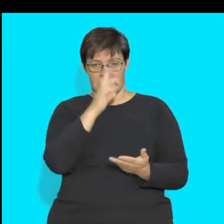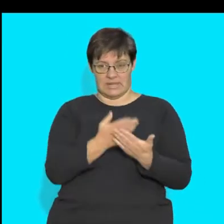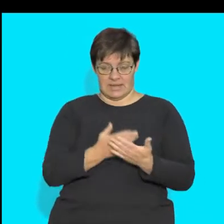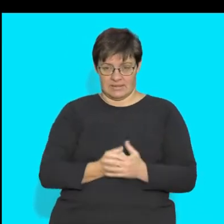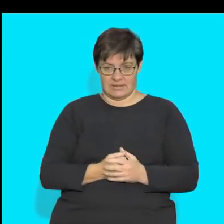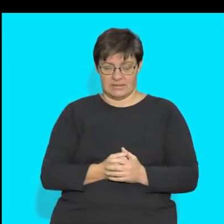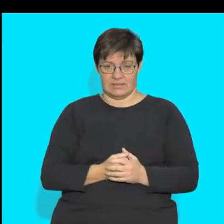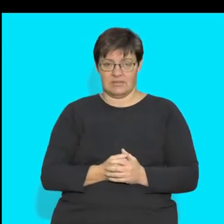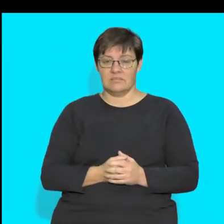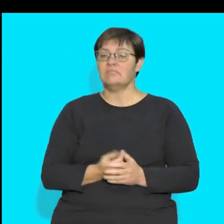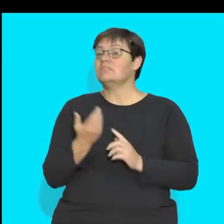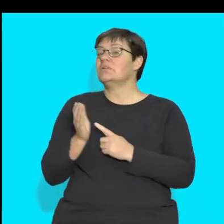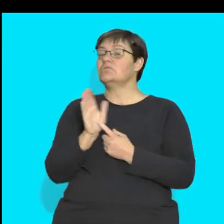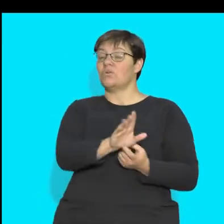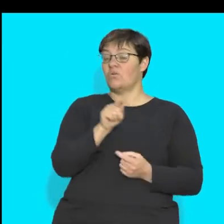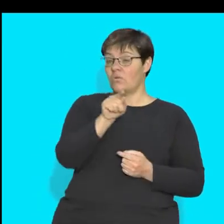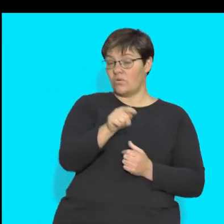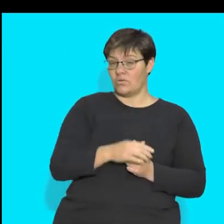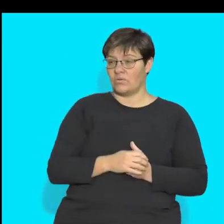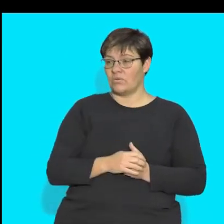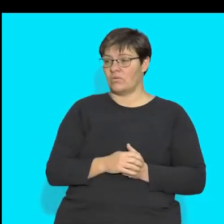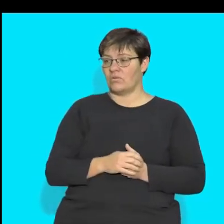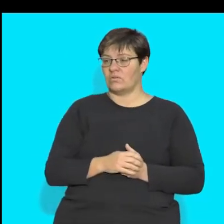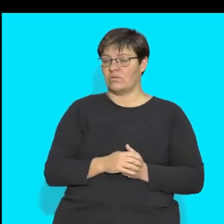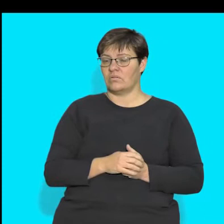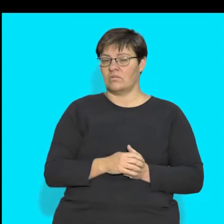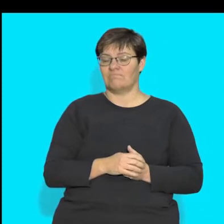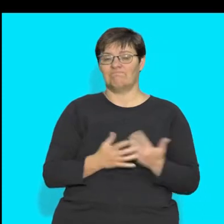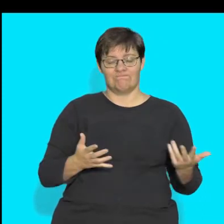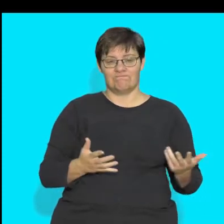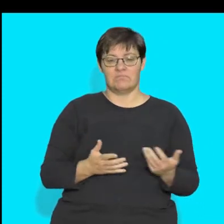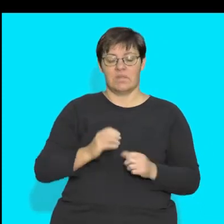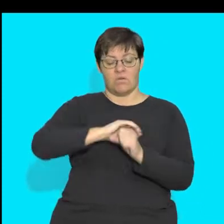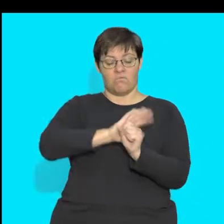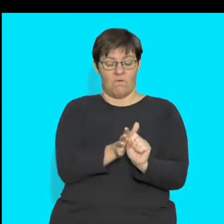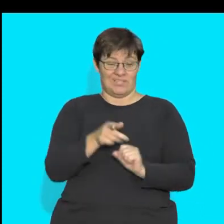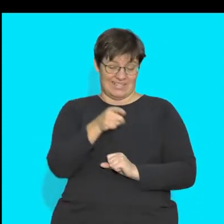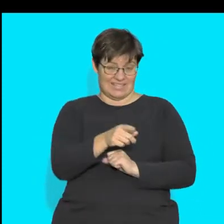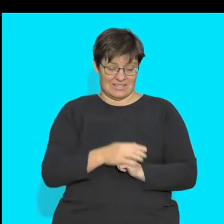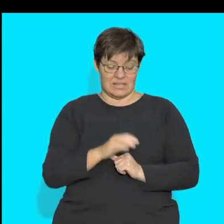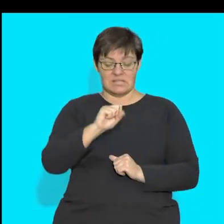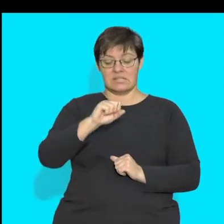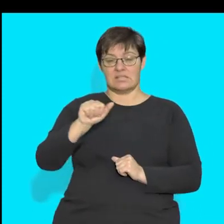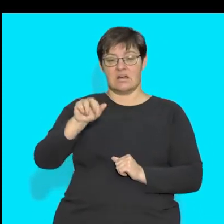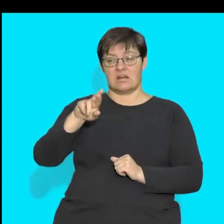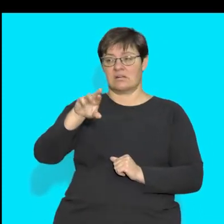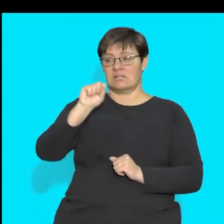these organisms that we are showing here, right, are part of COVID, right? The